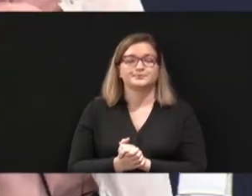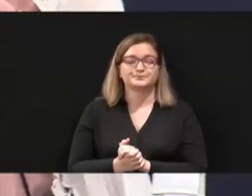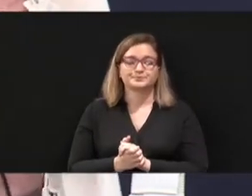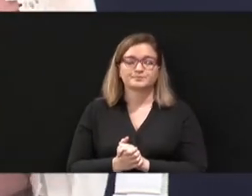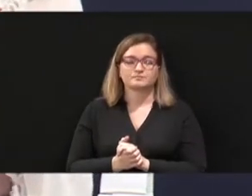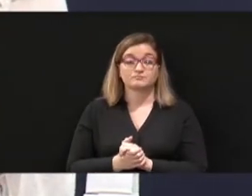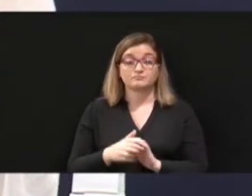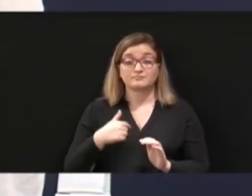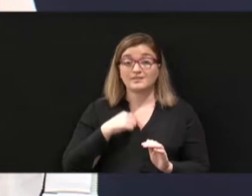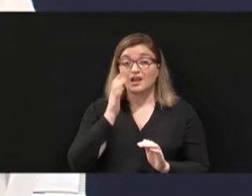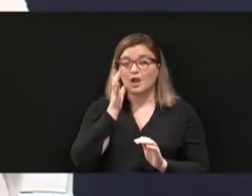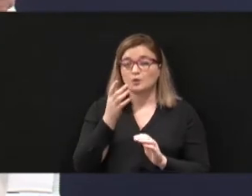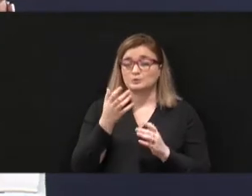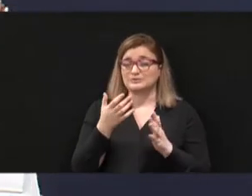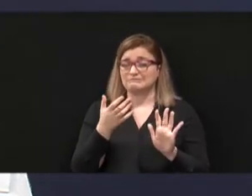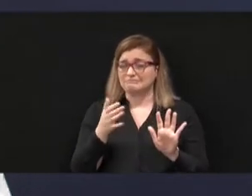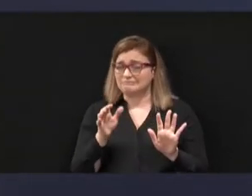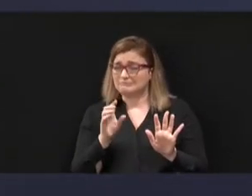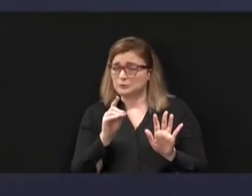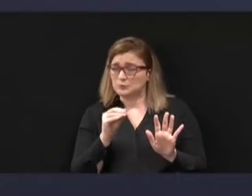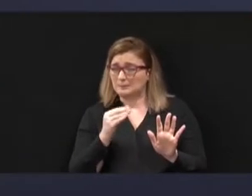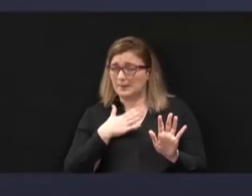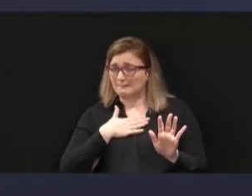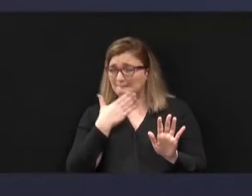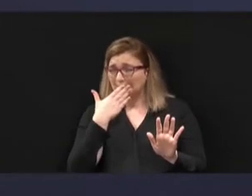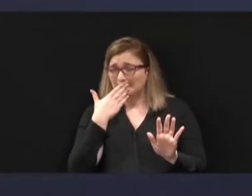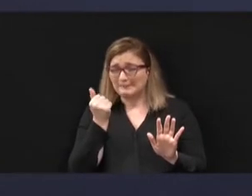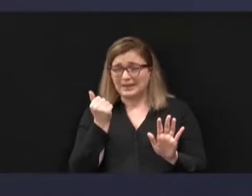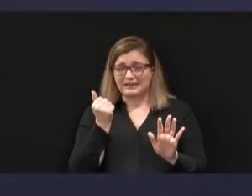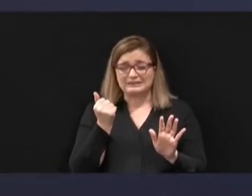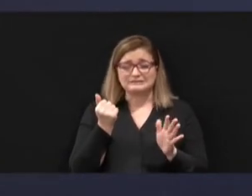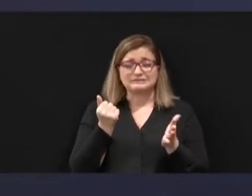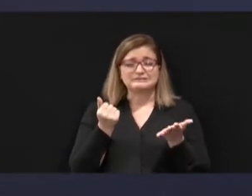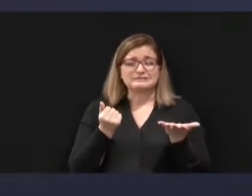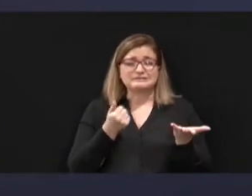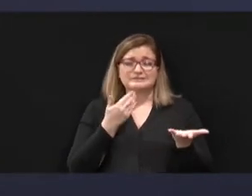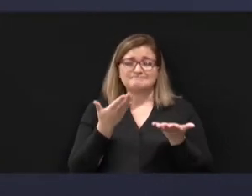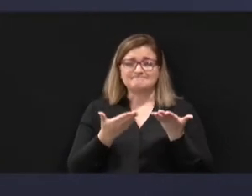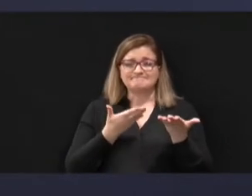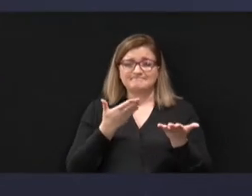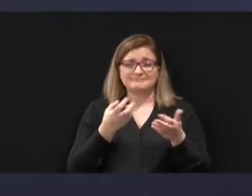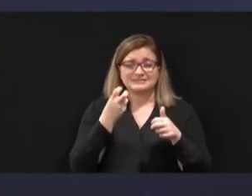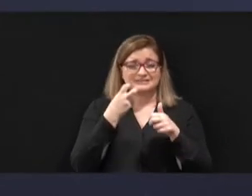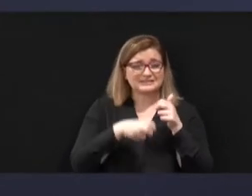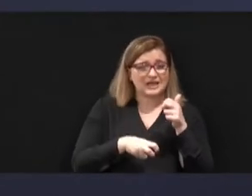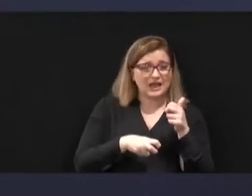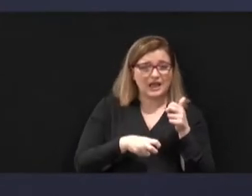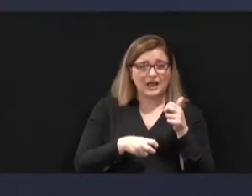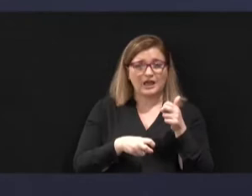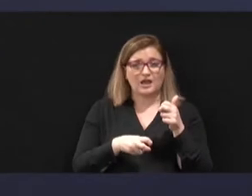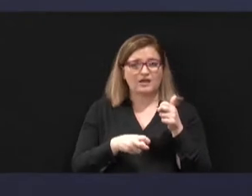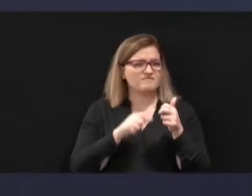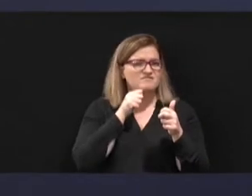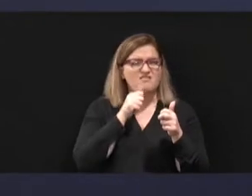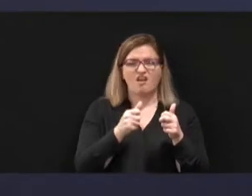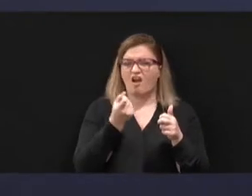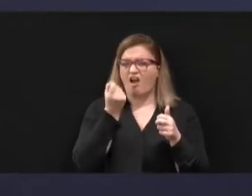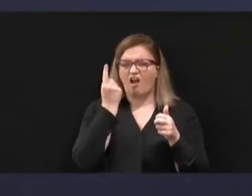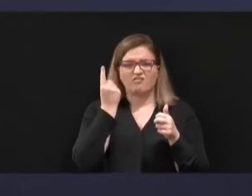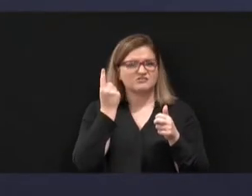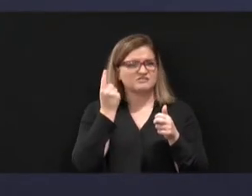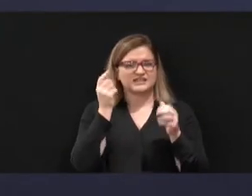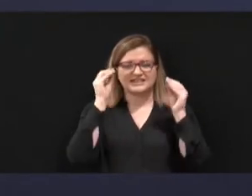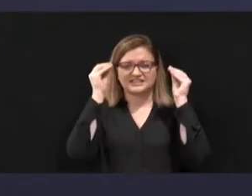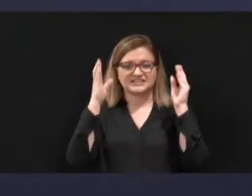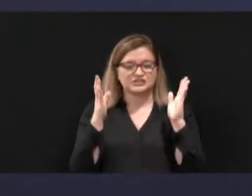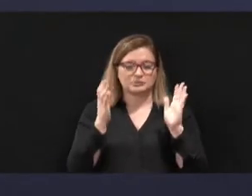I'm going to try my best to be a tough, not so much understanding teacher.